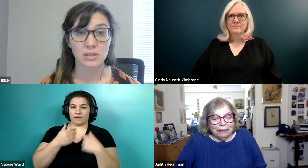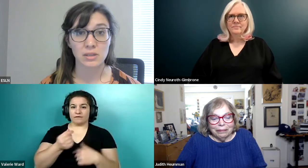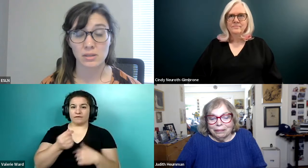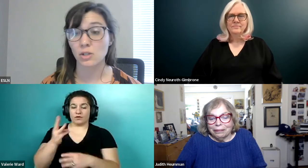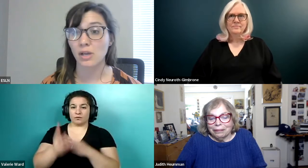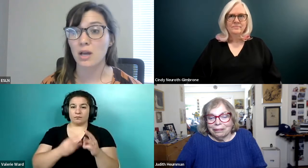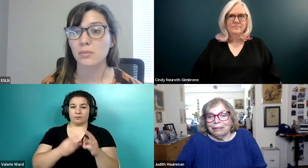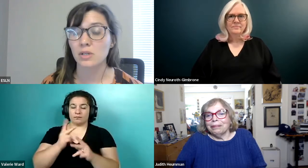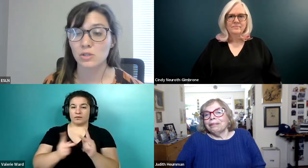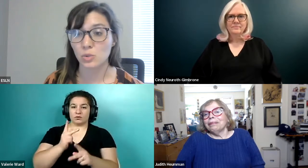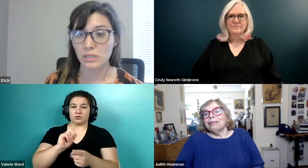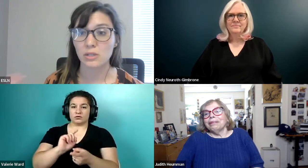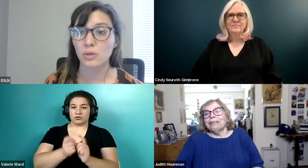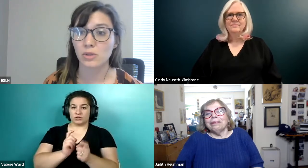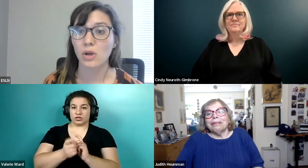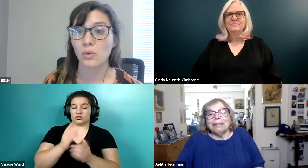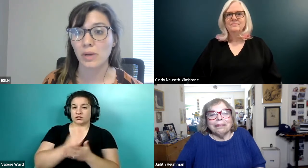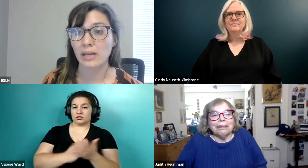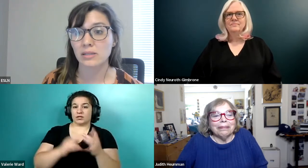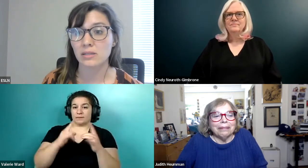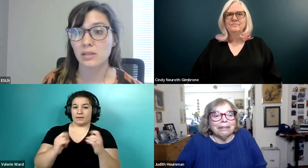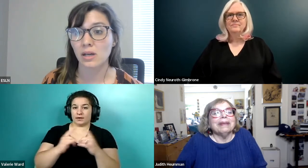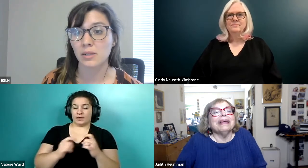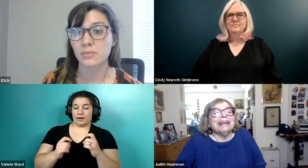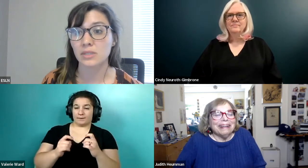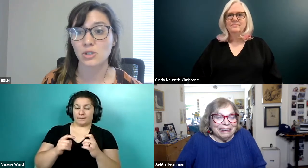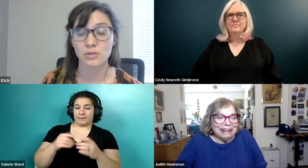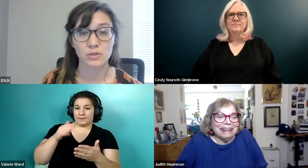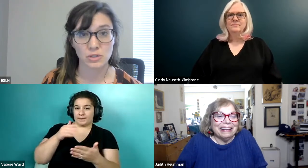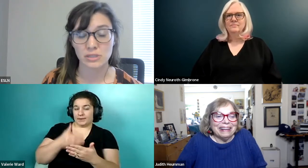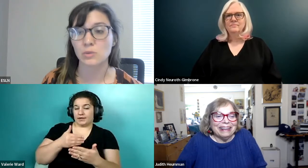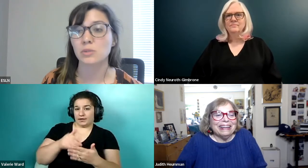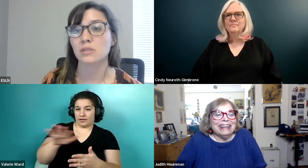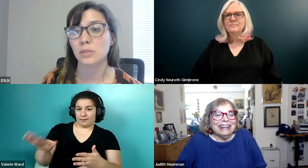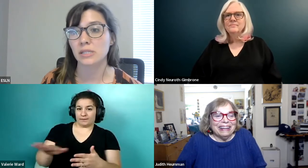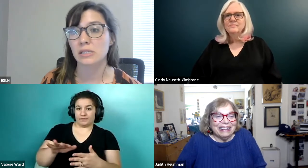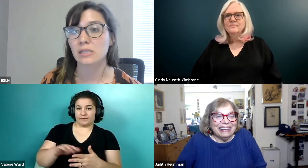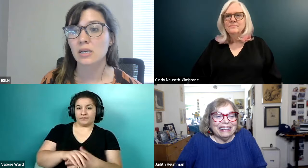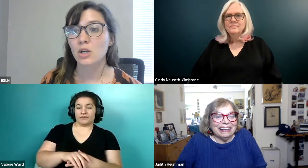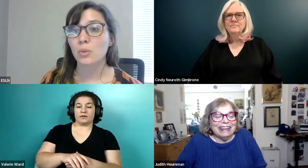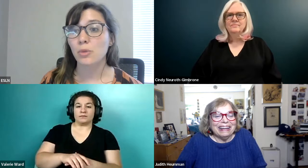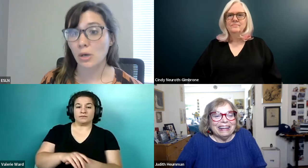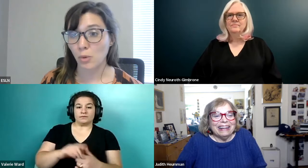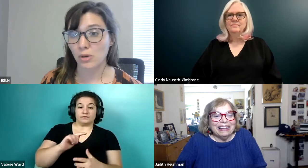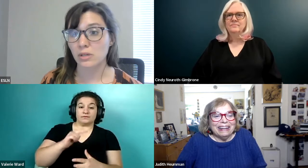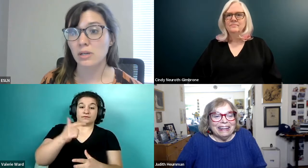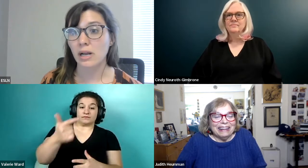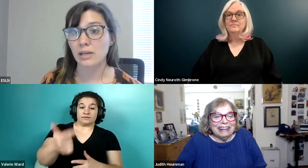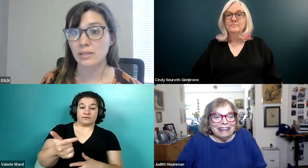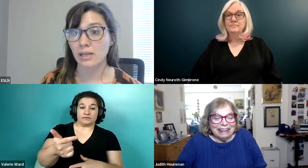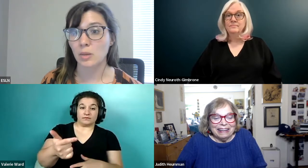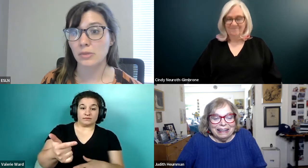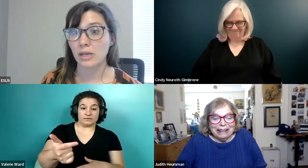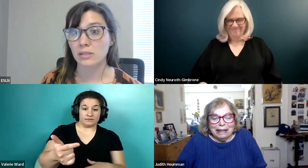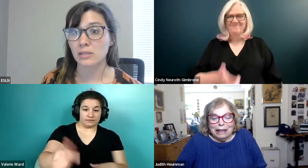camps near them. Juliet Gordon-Lowe has session for Girl Scouts with Disabilities. Buckport